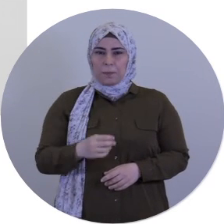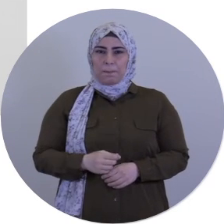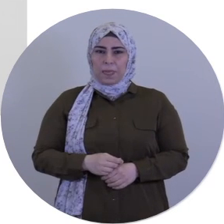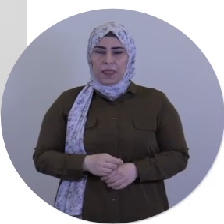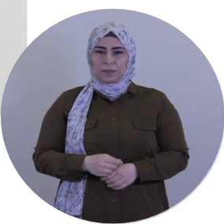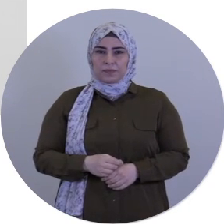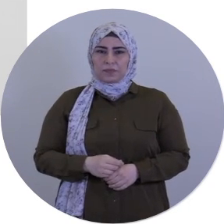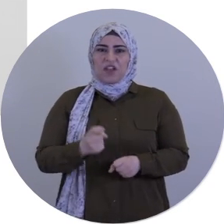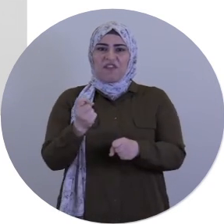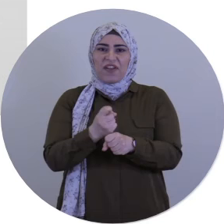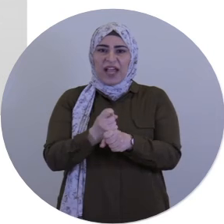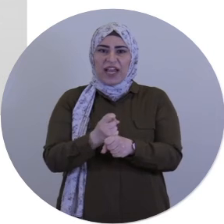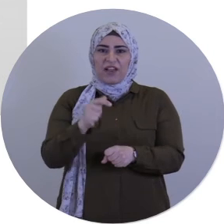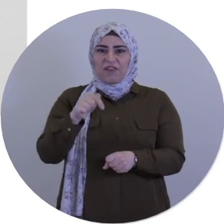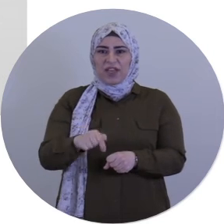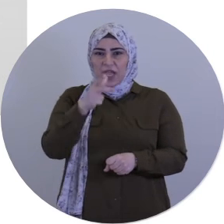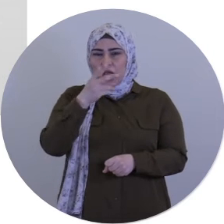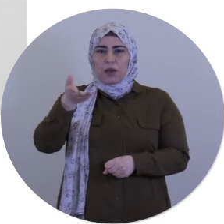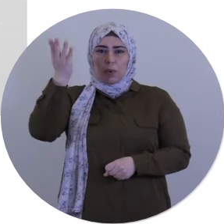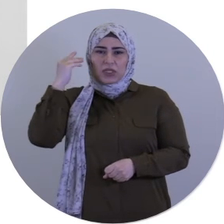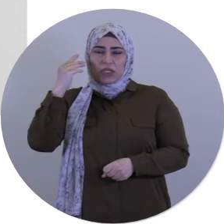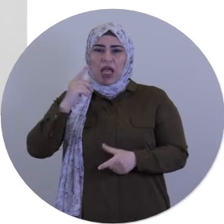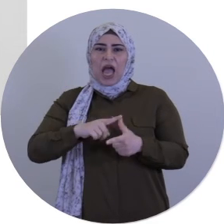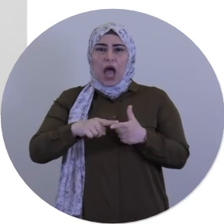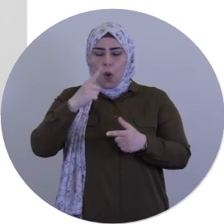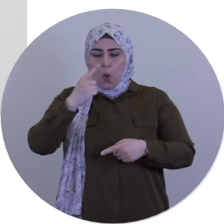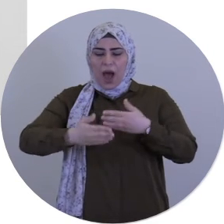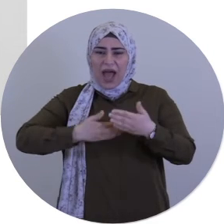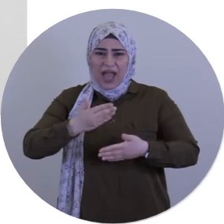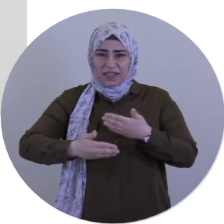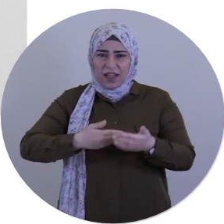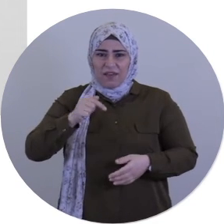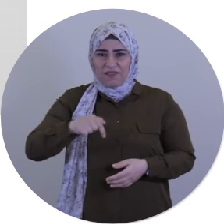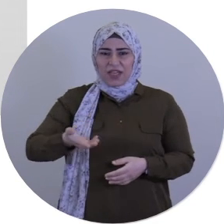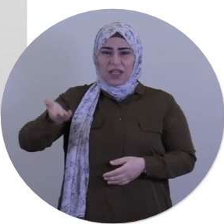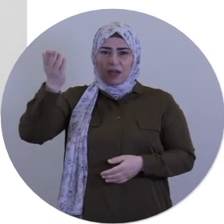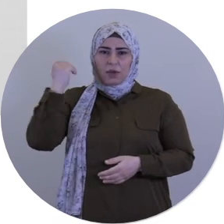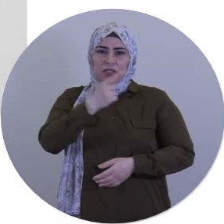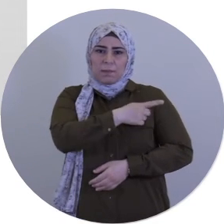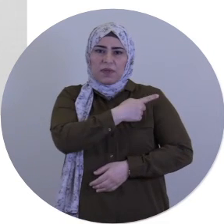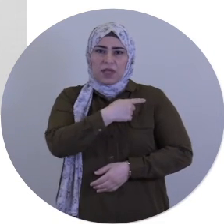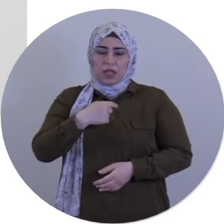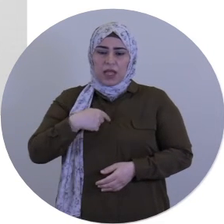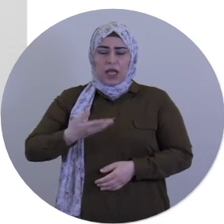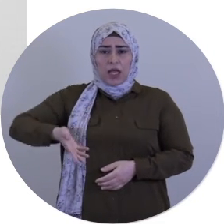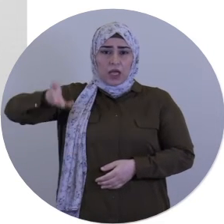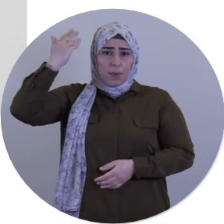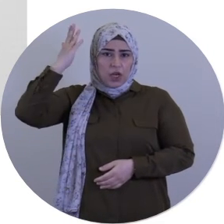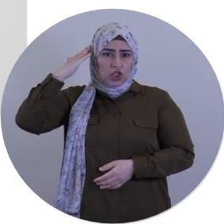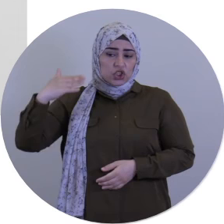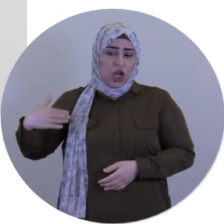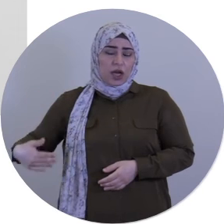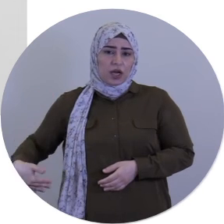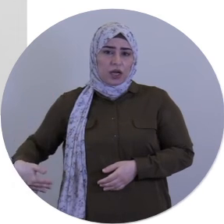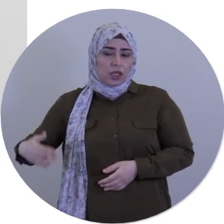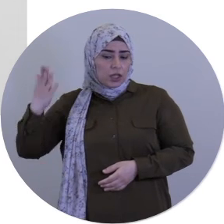habits that we no longer have or no longer do. For example, if you have short hair now, but you used to have long hair, you